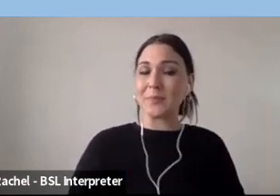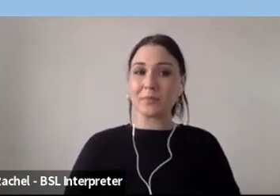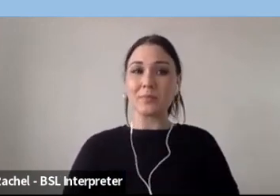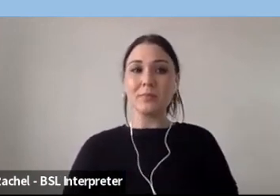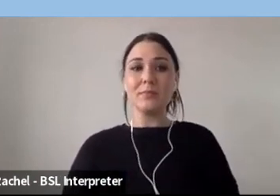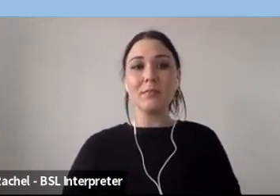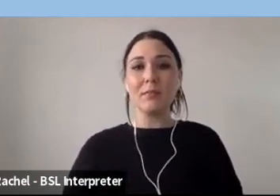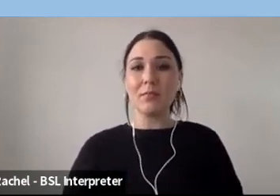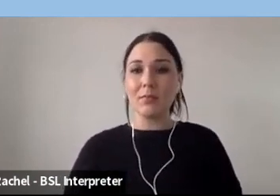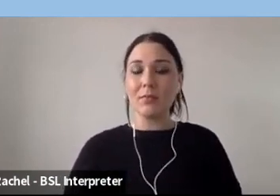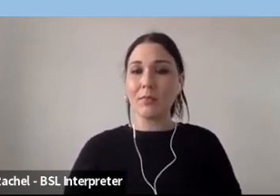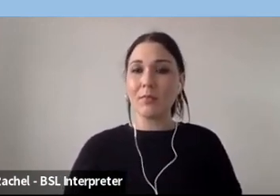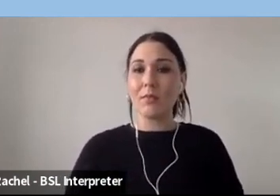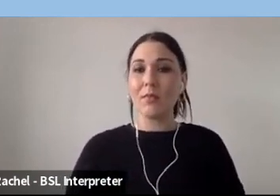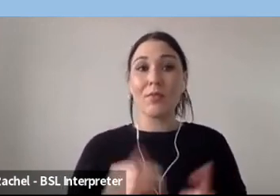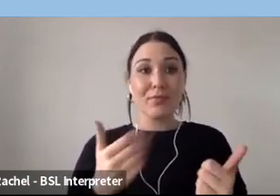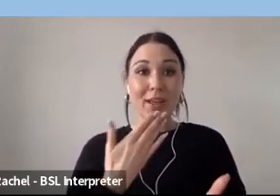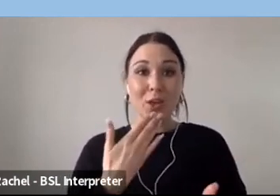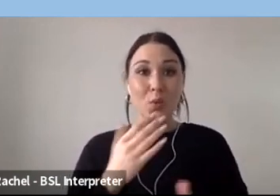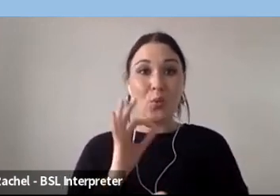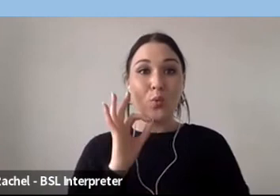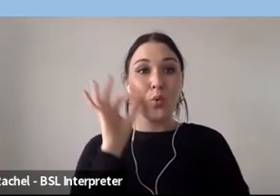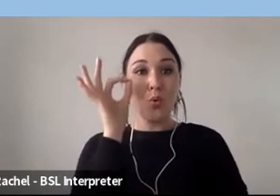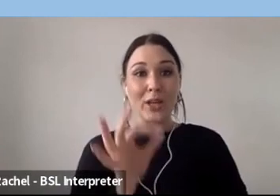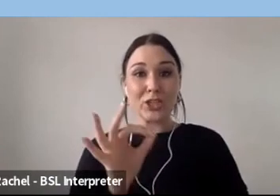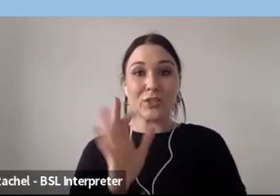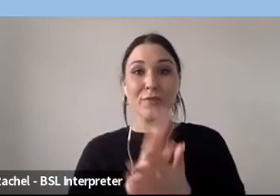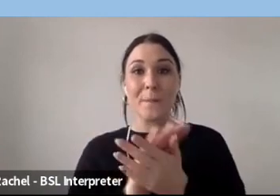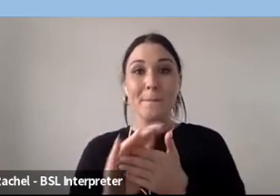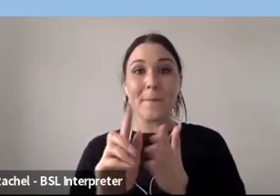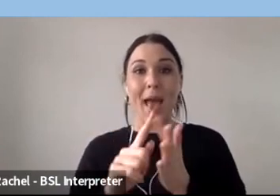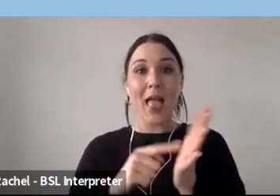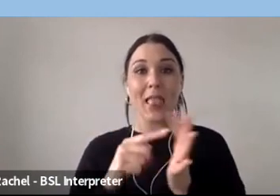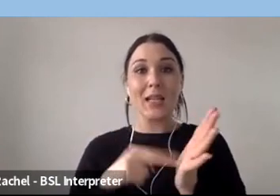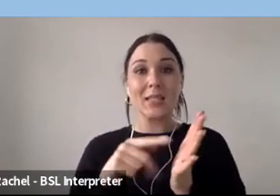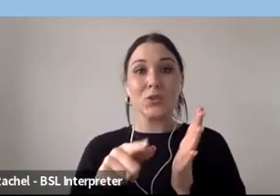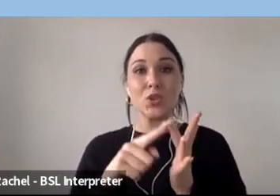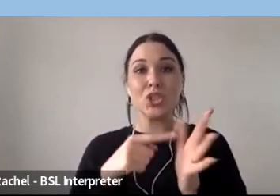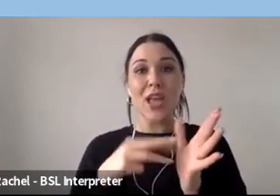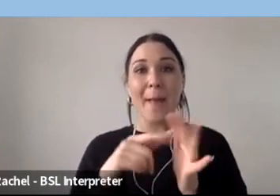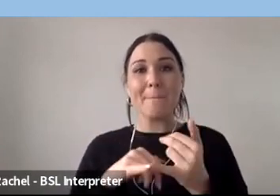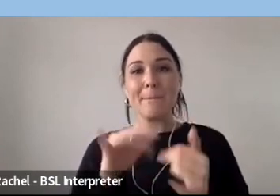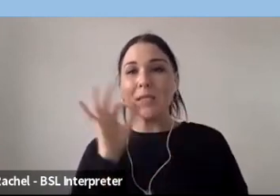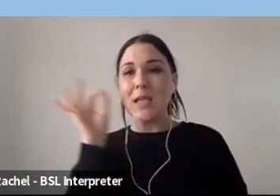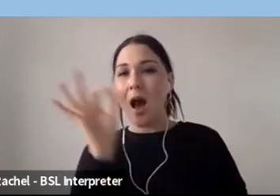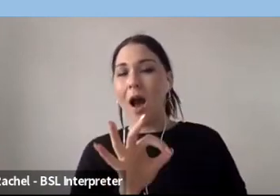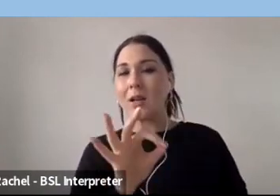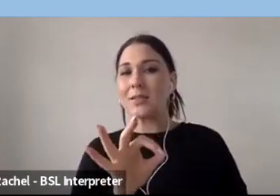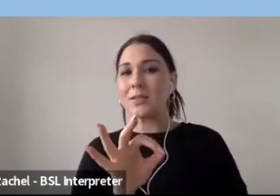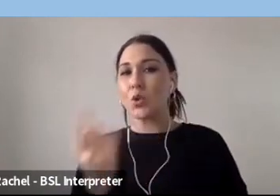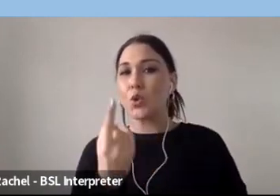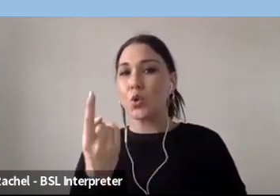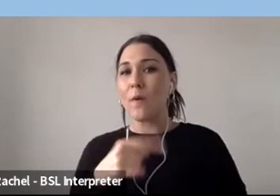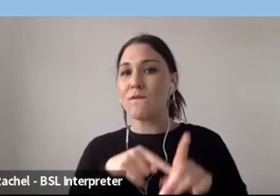We've got a question from Helen to James. Just a quick question of who can we follow up with about the